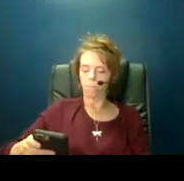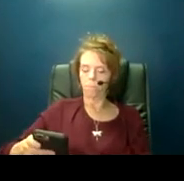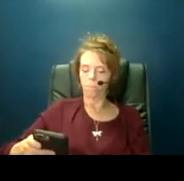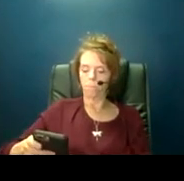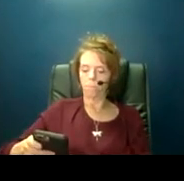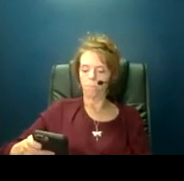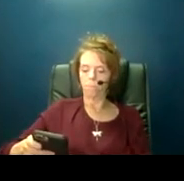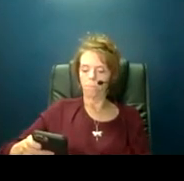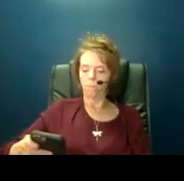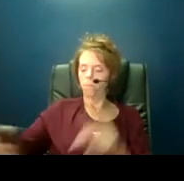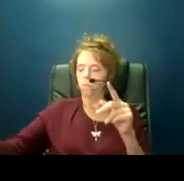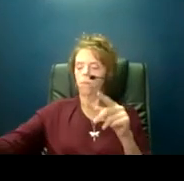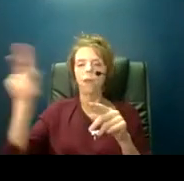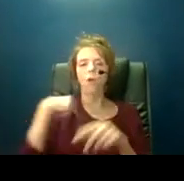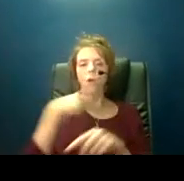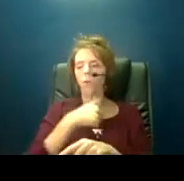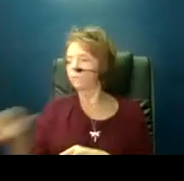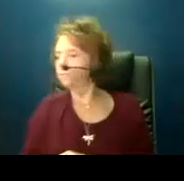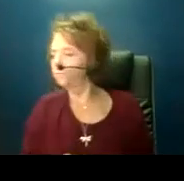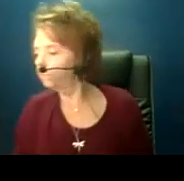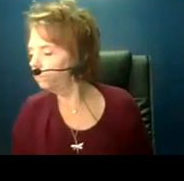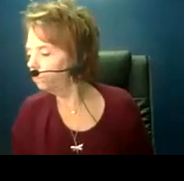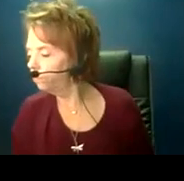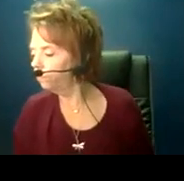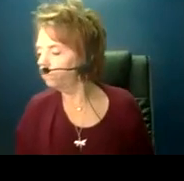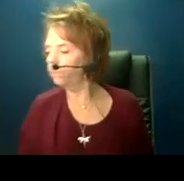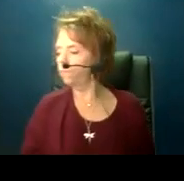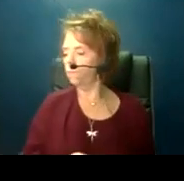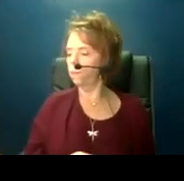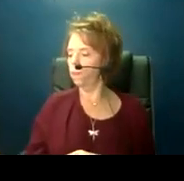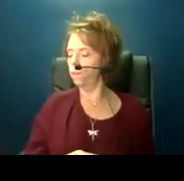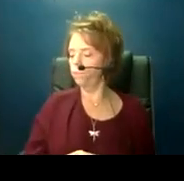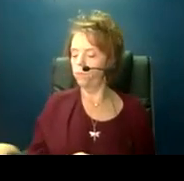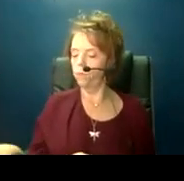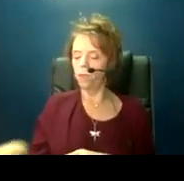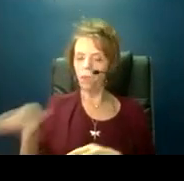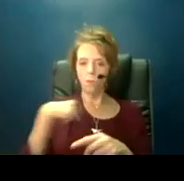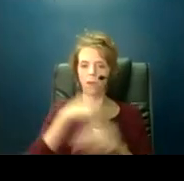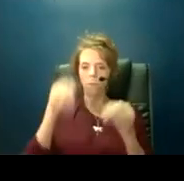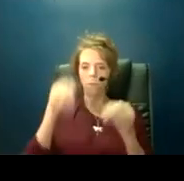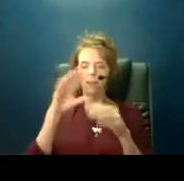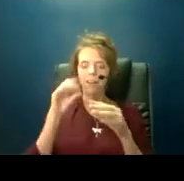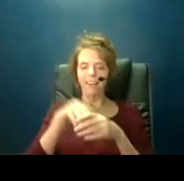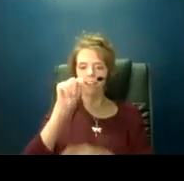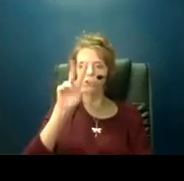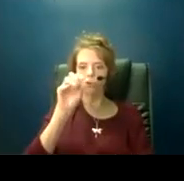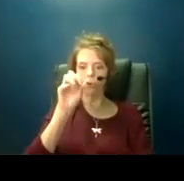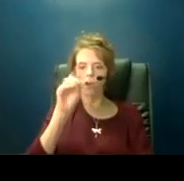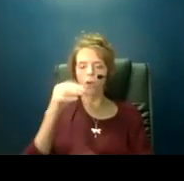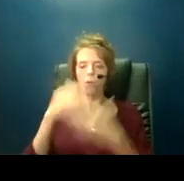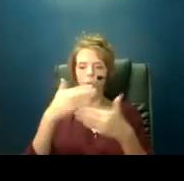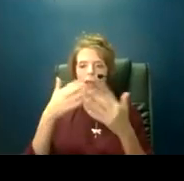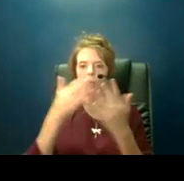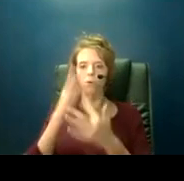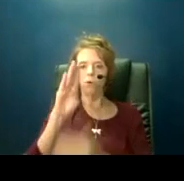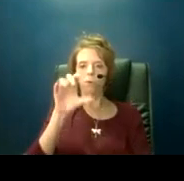had all the participants put their work that they made from the tutorial we ran this course through Blackboard,